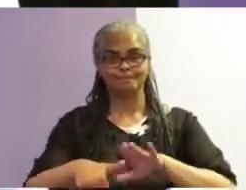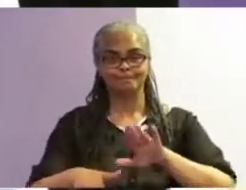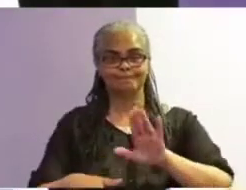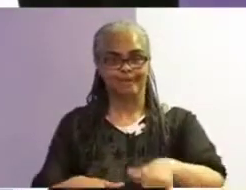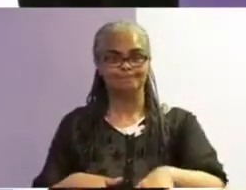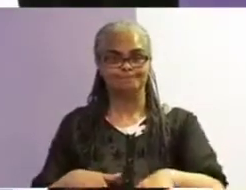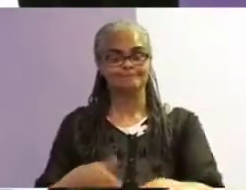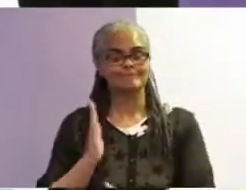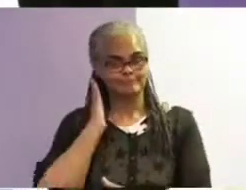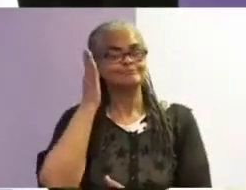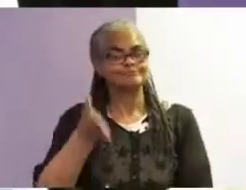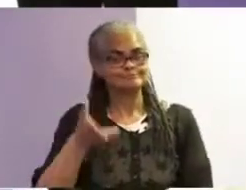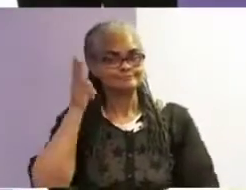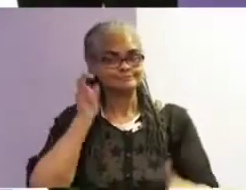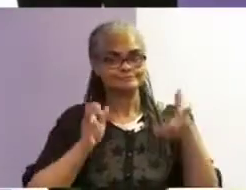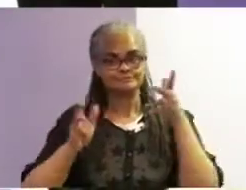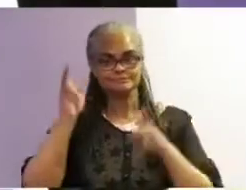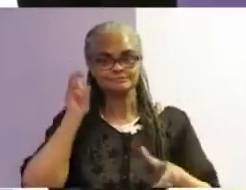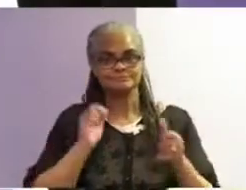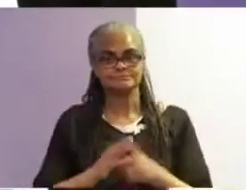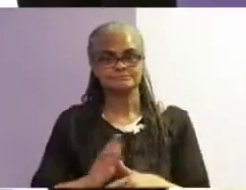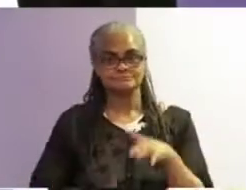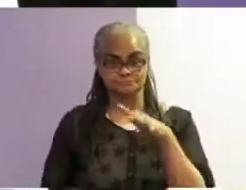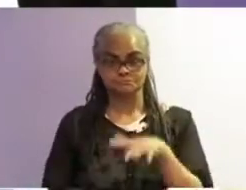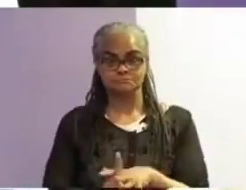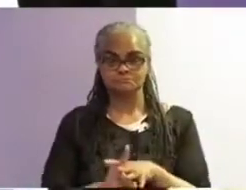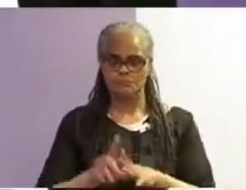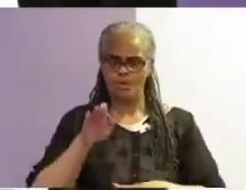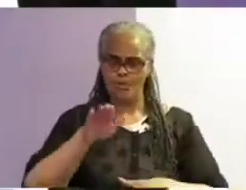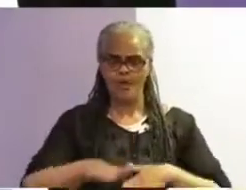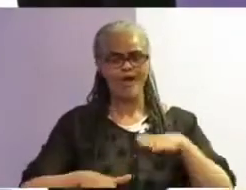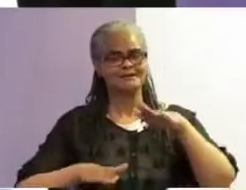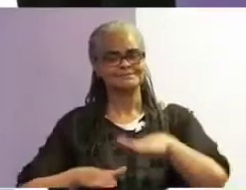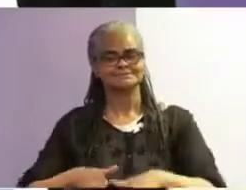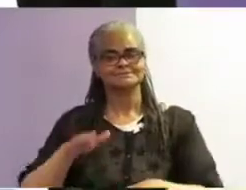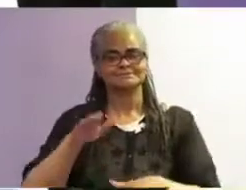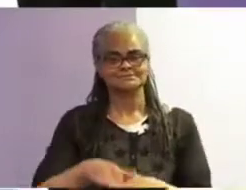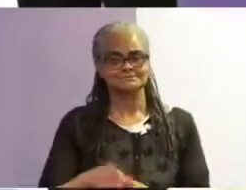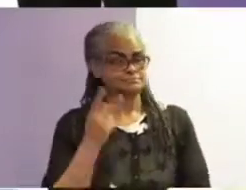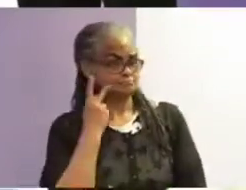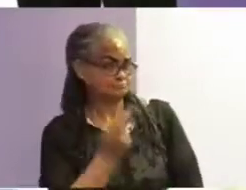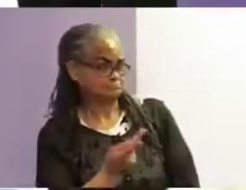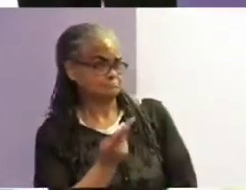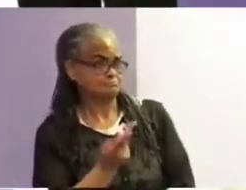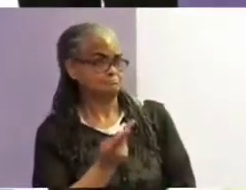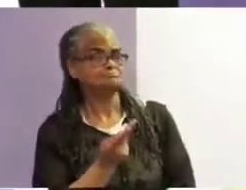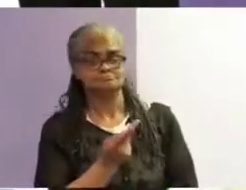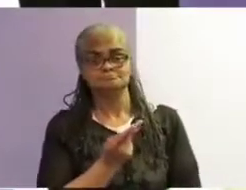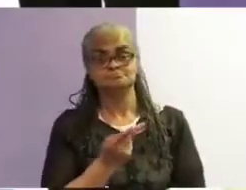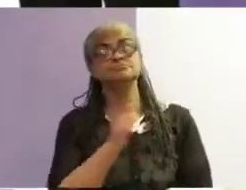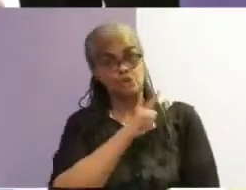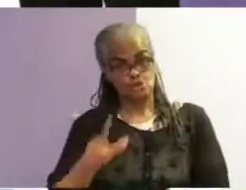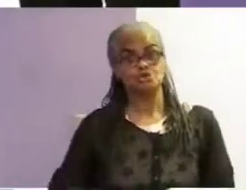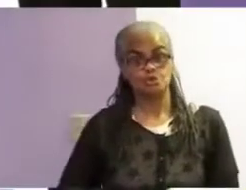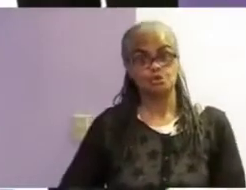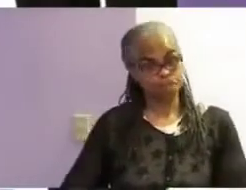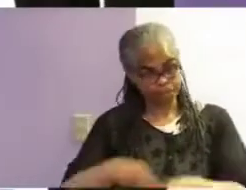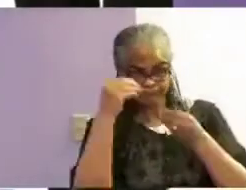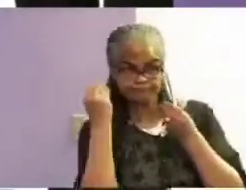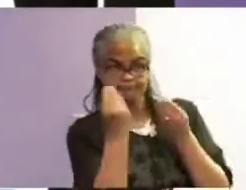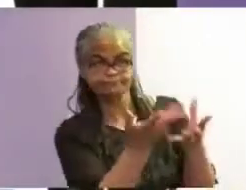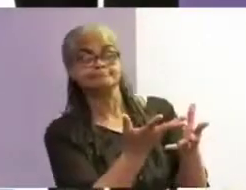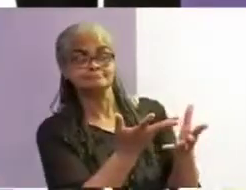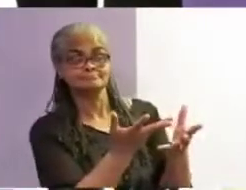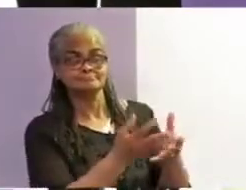floor. He walks in and he looks at Ahab and Jezebel and says, the Lord told me to tell you,